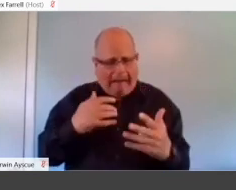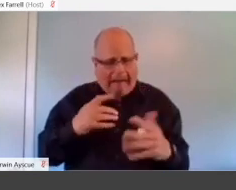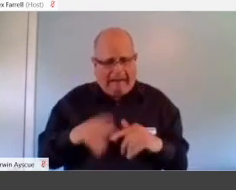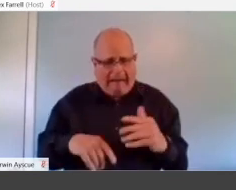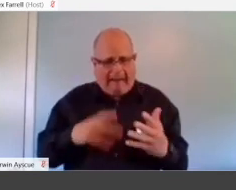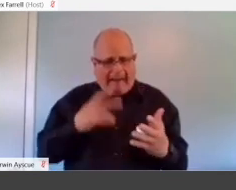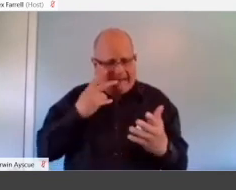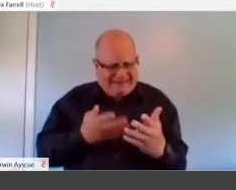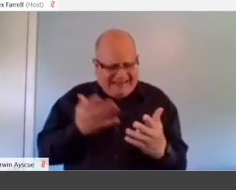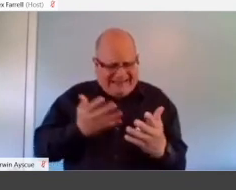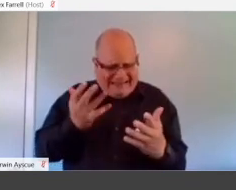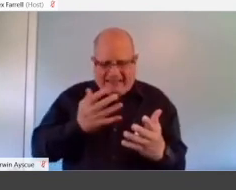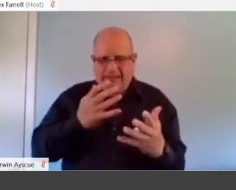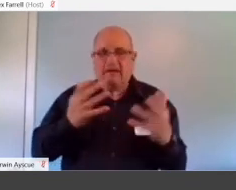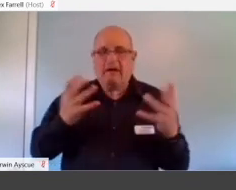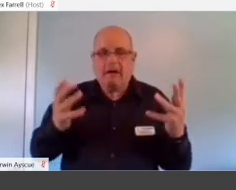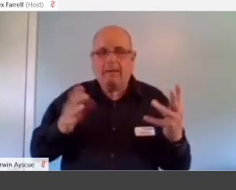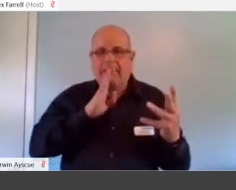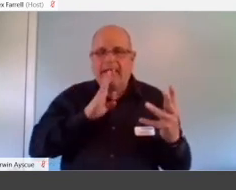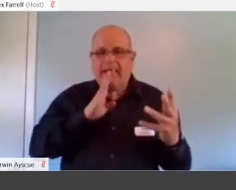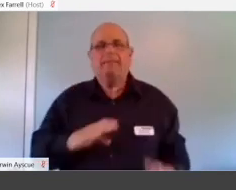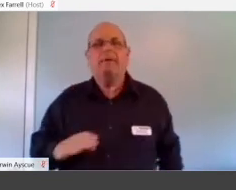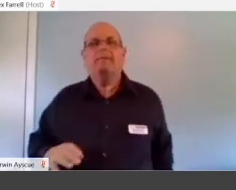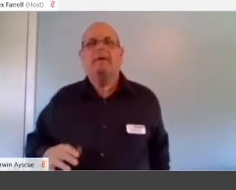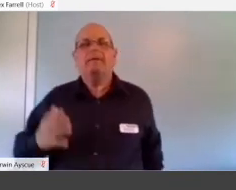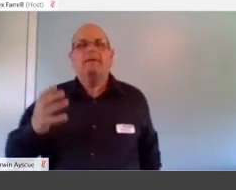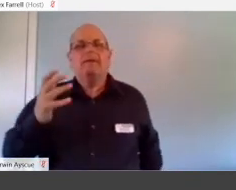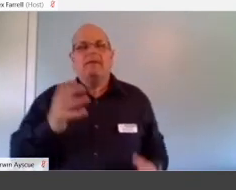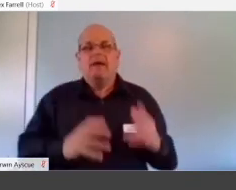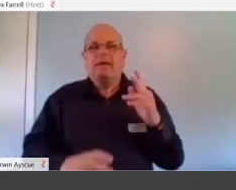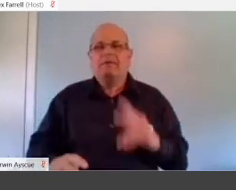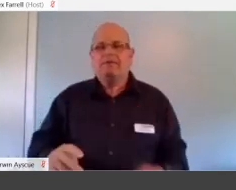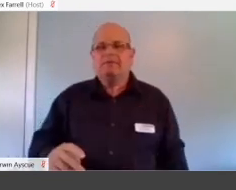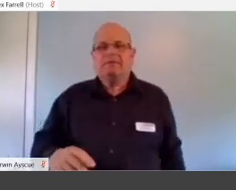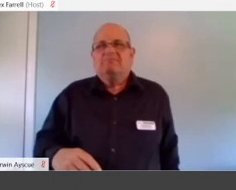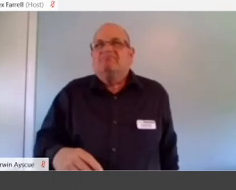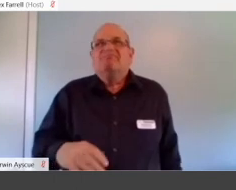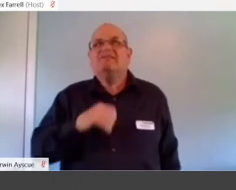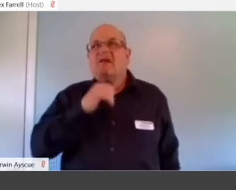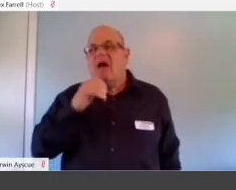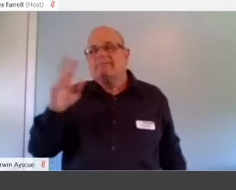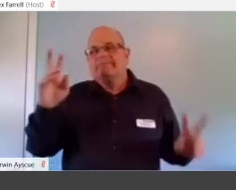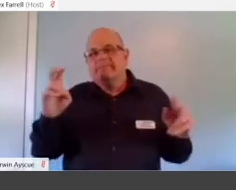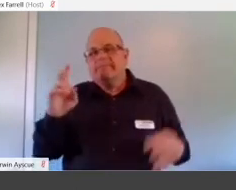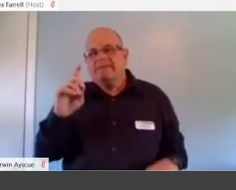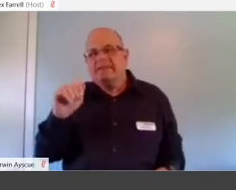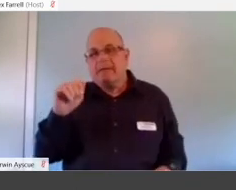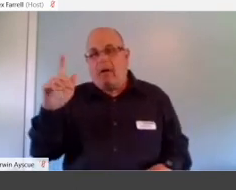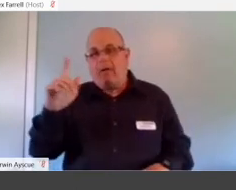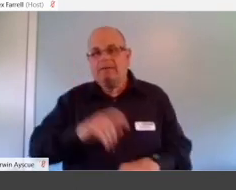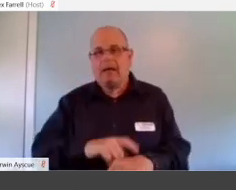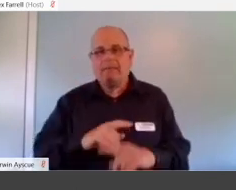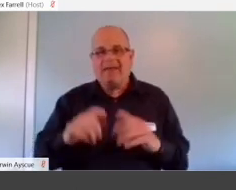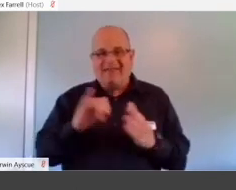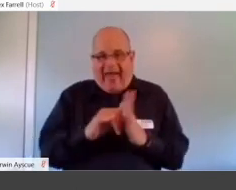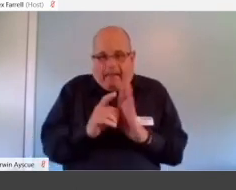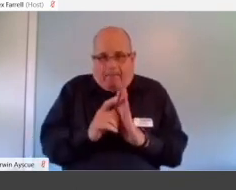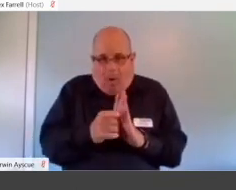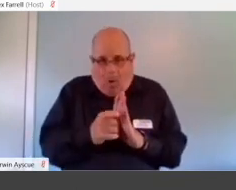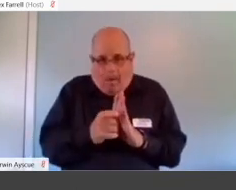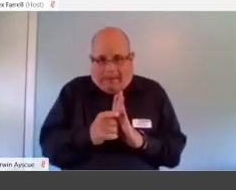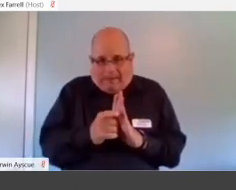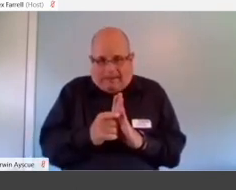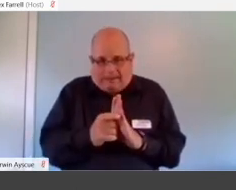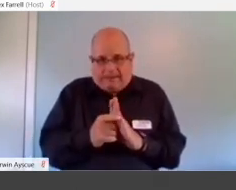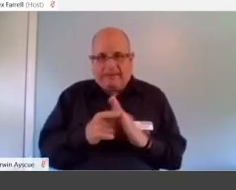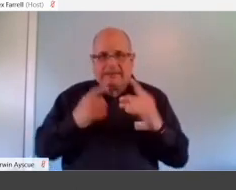And that person might not be considered disabled all the time, but in that